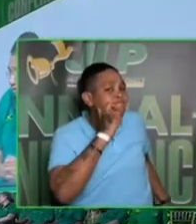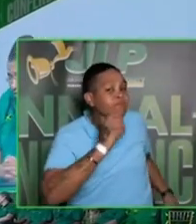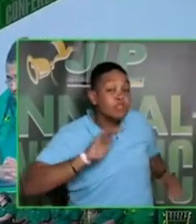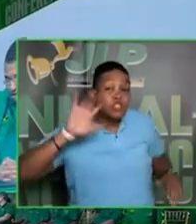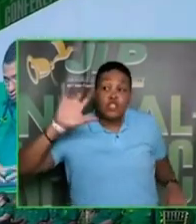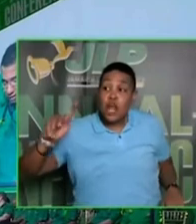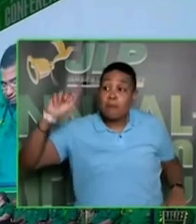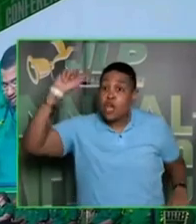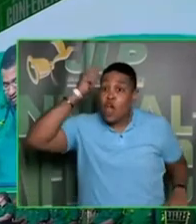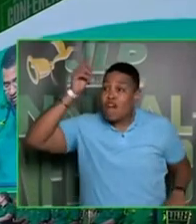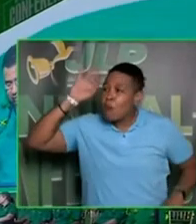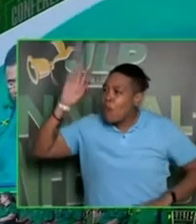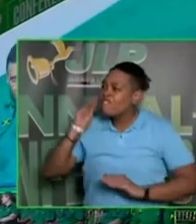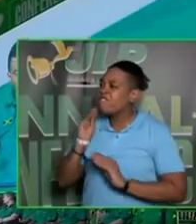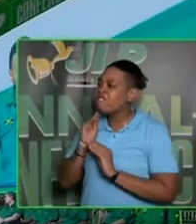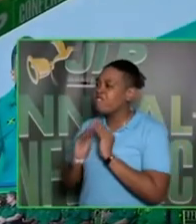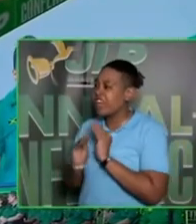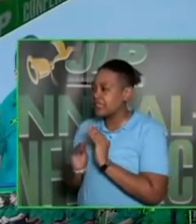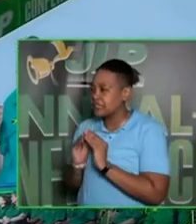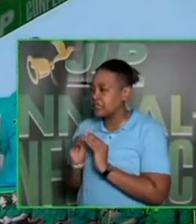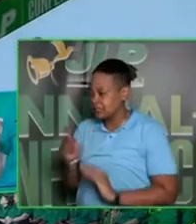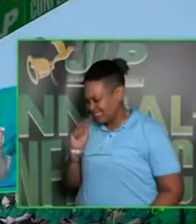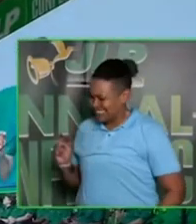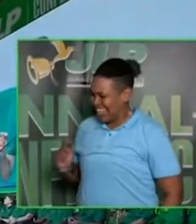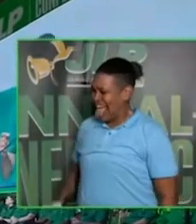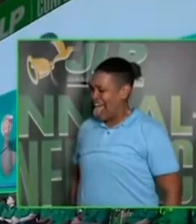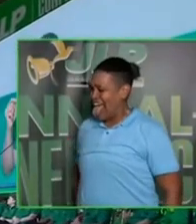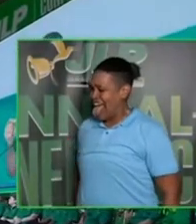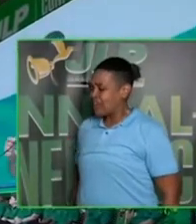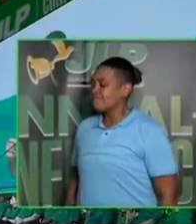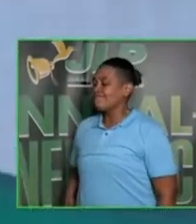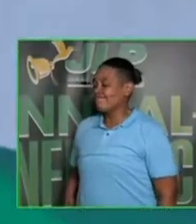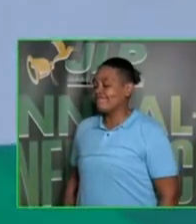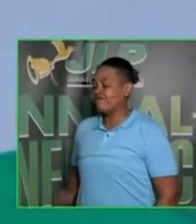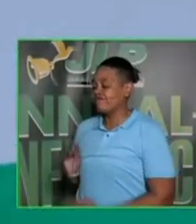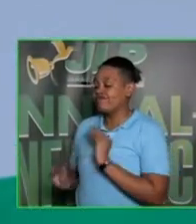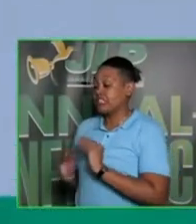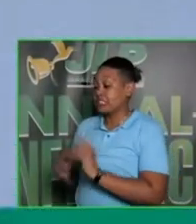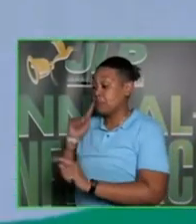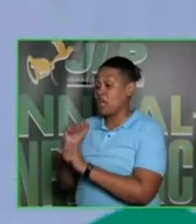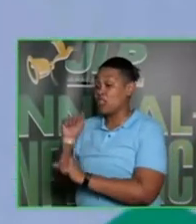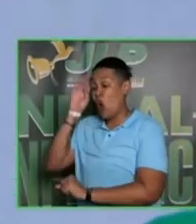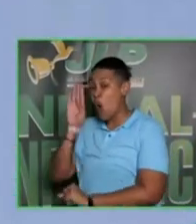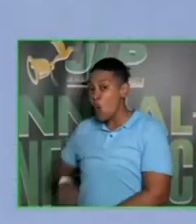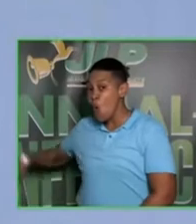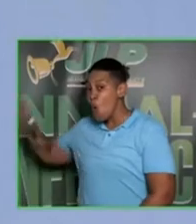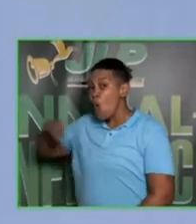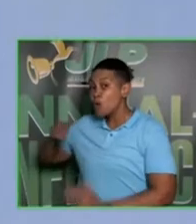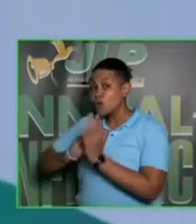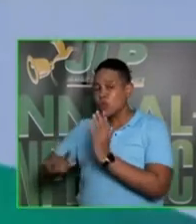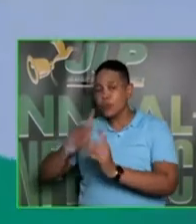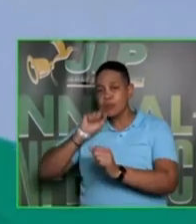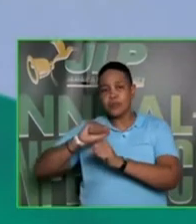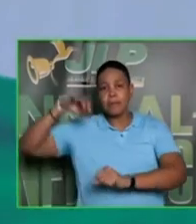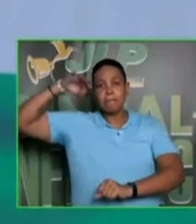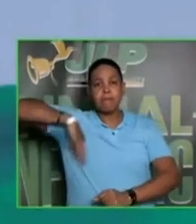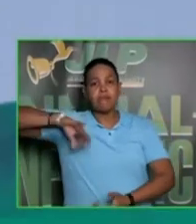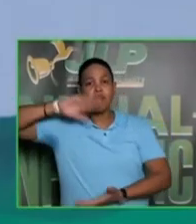Party government will fix the problem once and for all and ensure that all our students benefit from